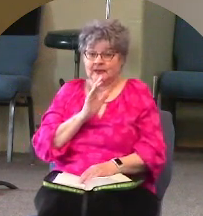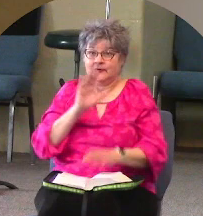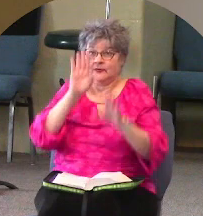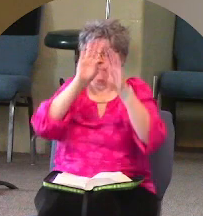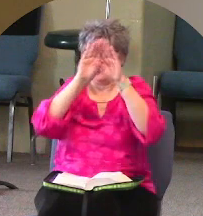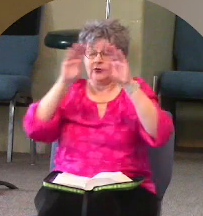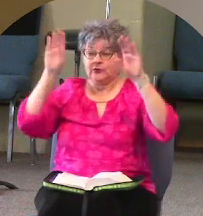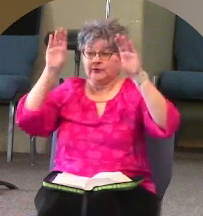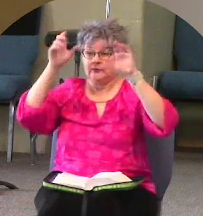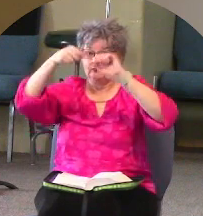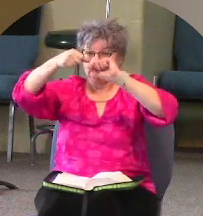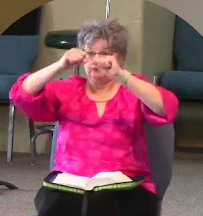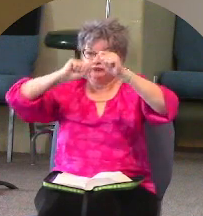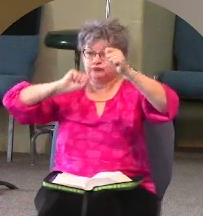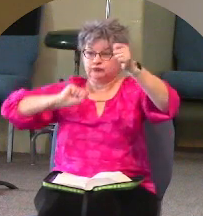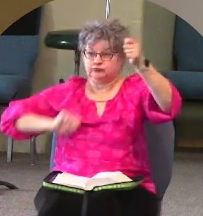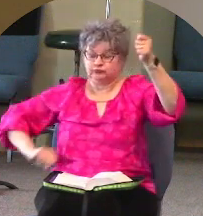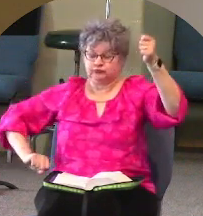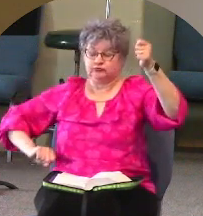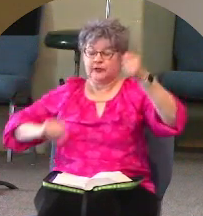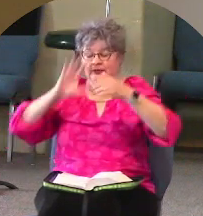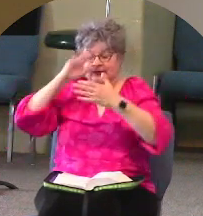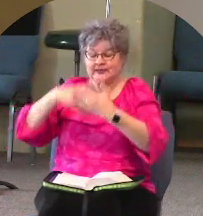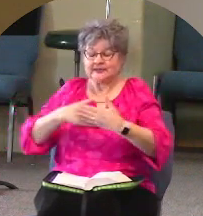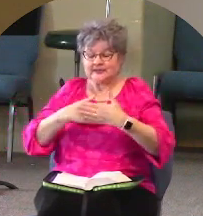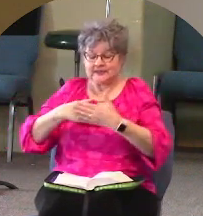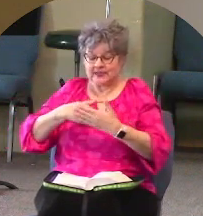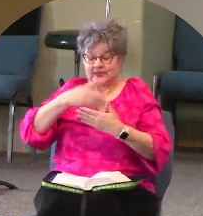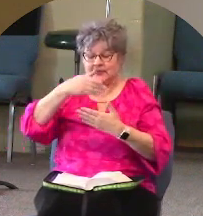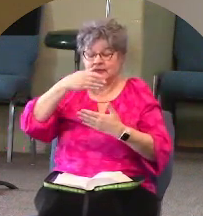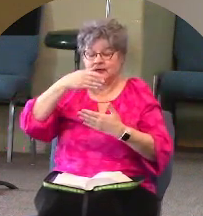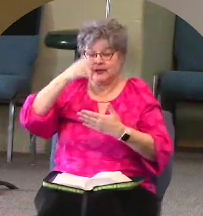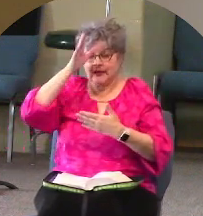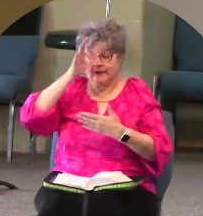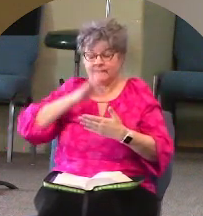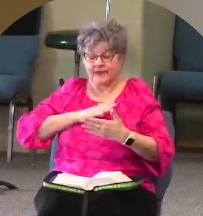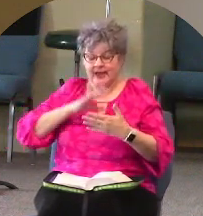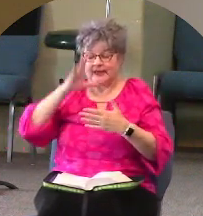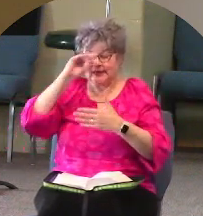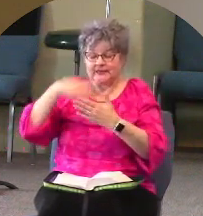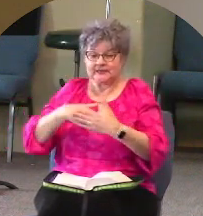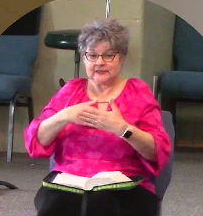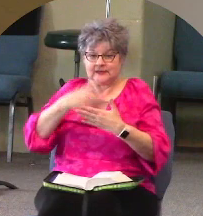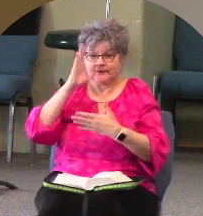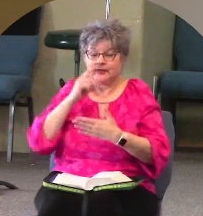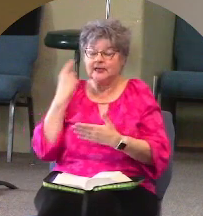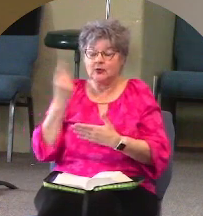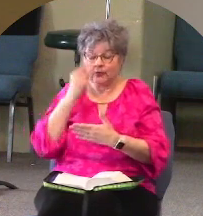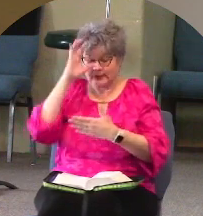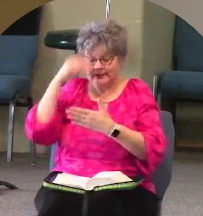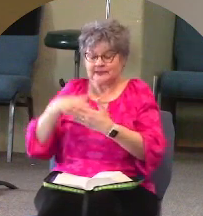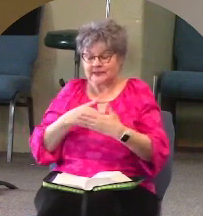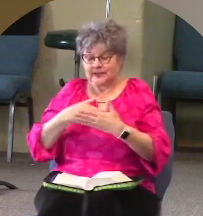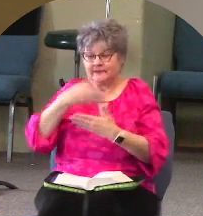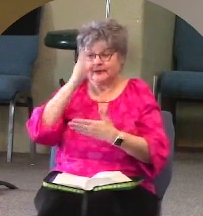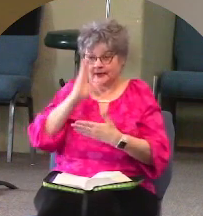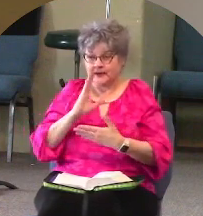torn. The Son of Man, the Son of God, the only Son of God,